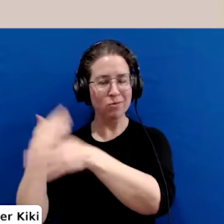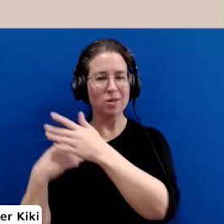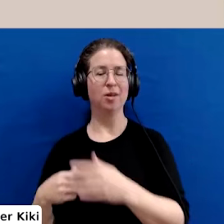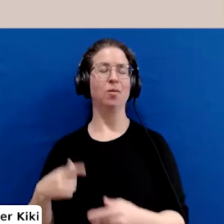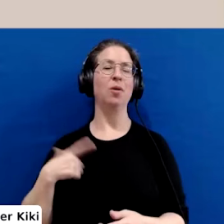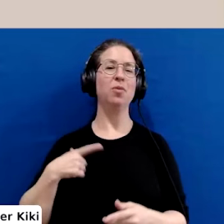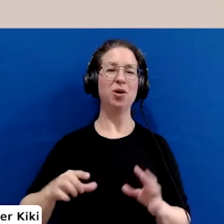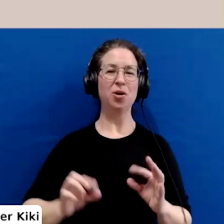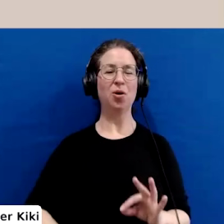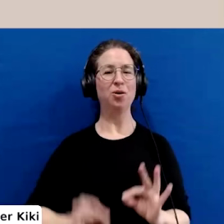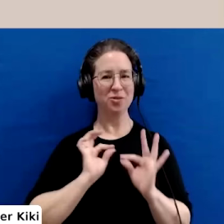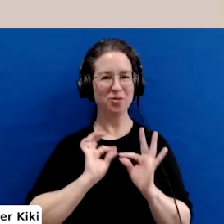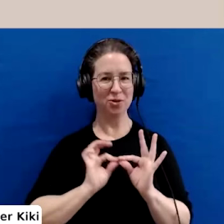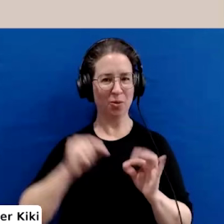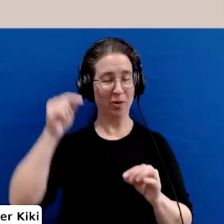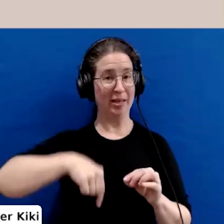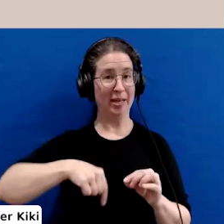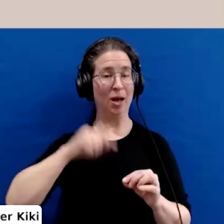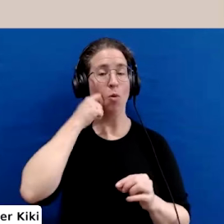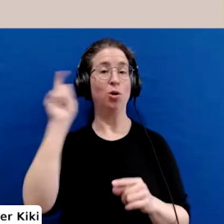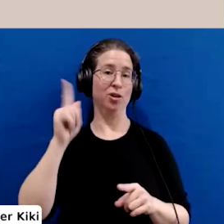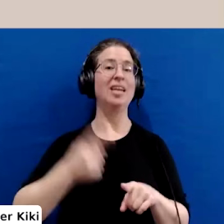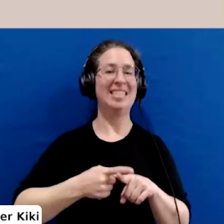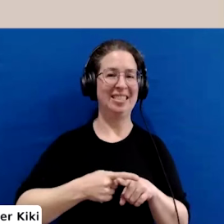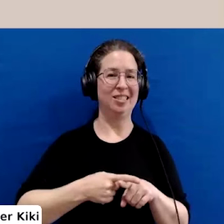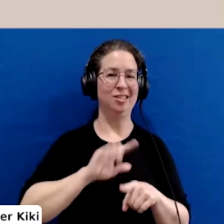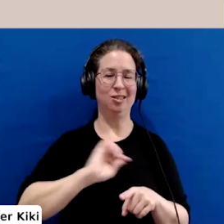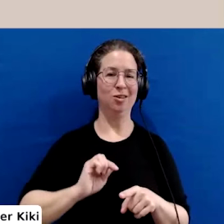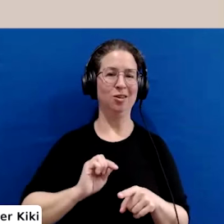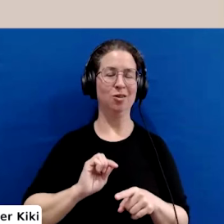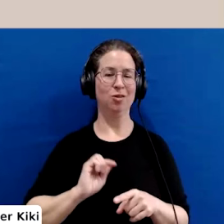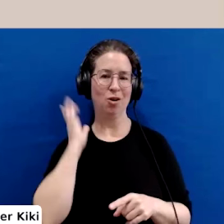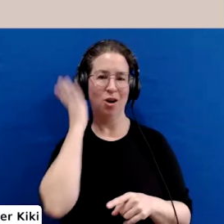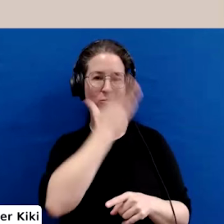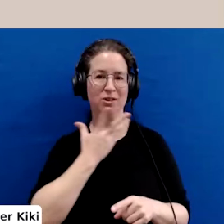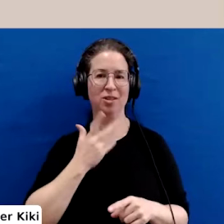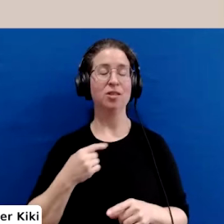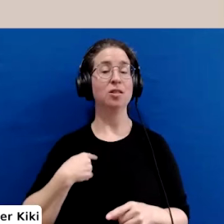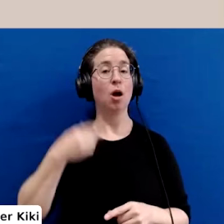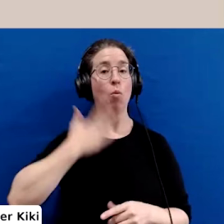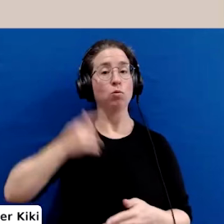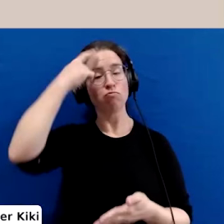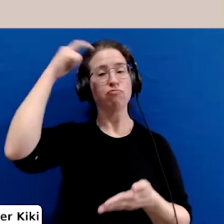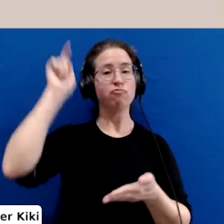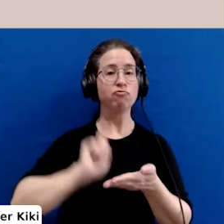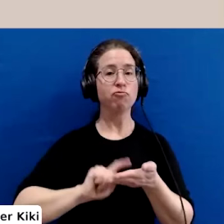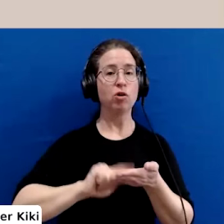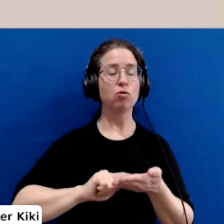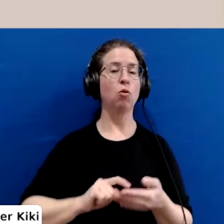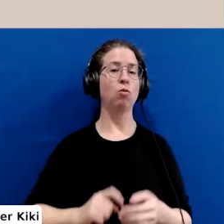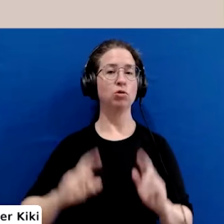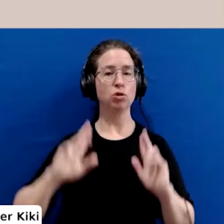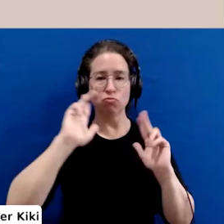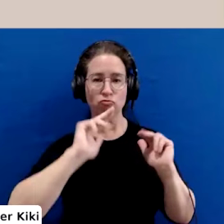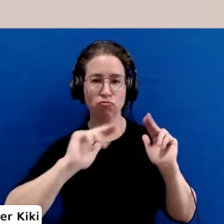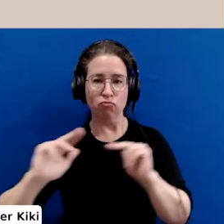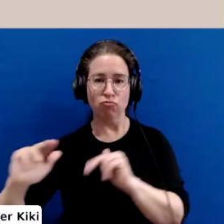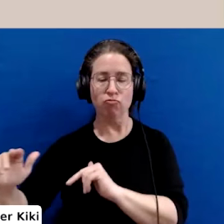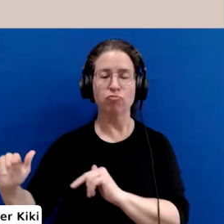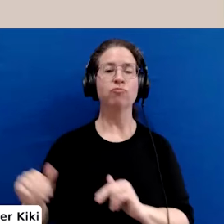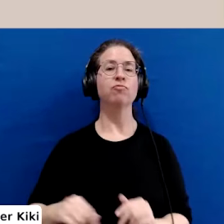I'm going to do it in English. So I'd like to acknowledge the custodianship of the lands and waters on which our staff